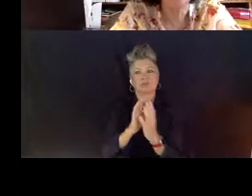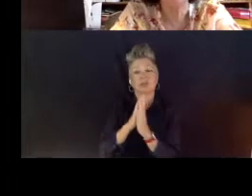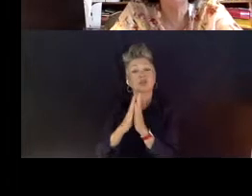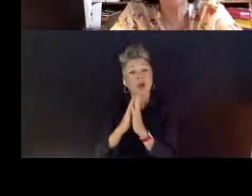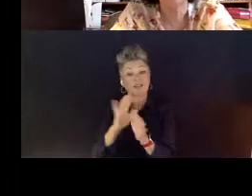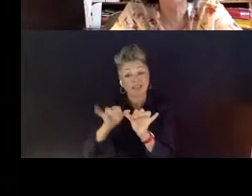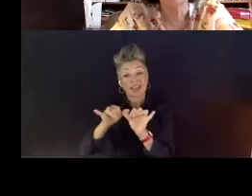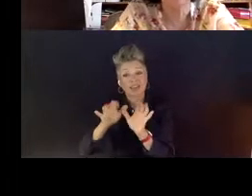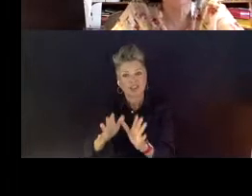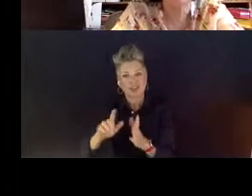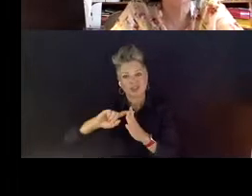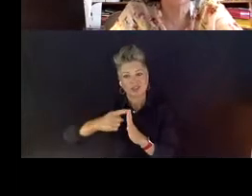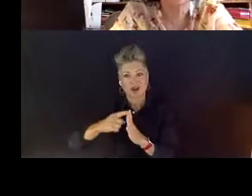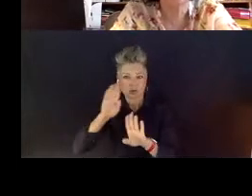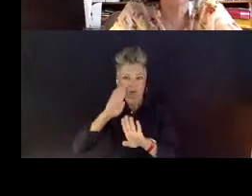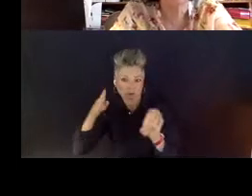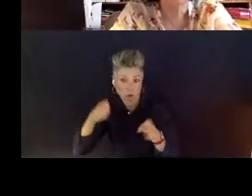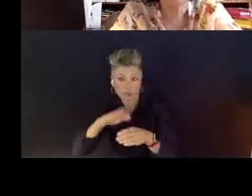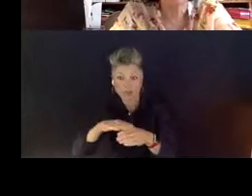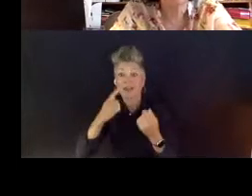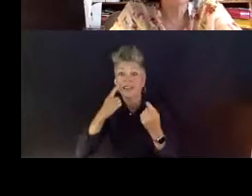narrowly on efficient movement and transportation.